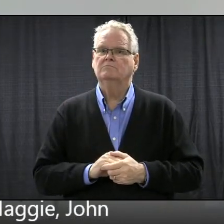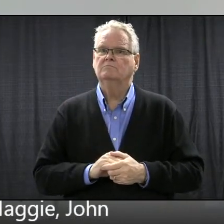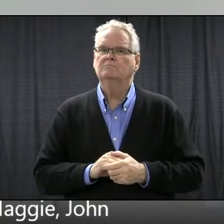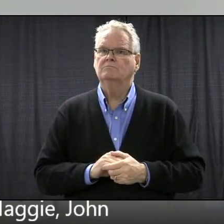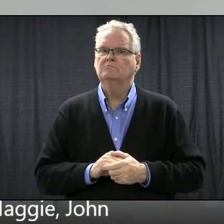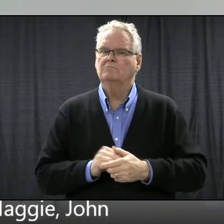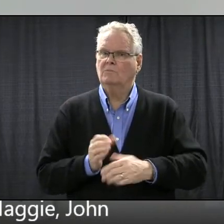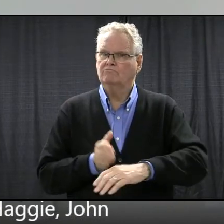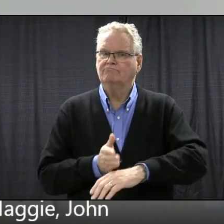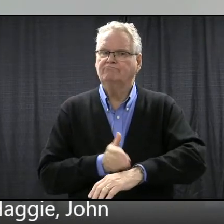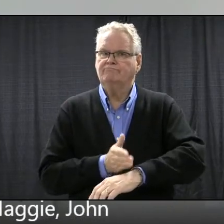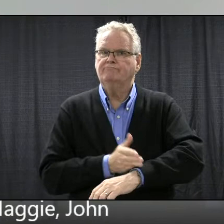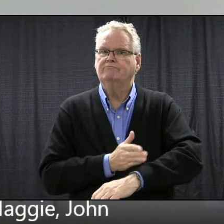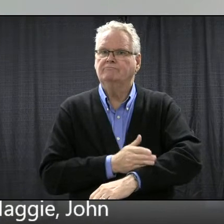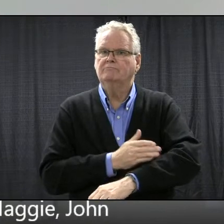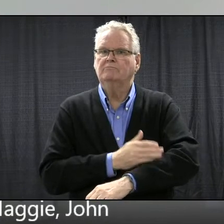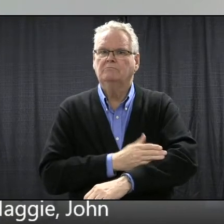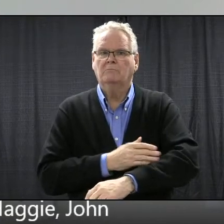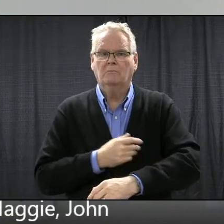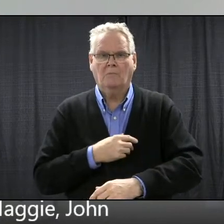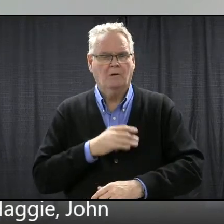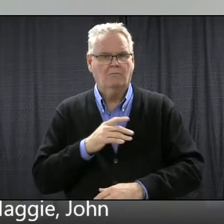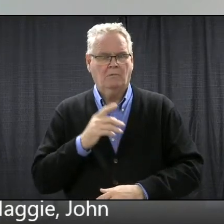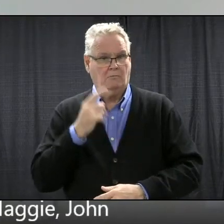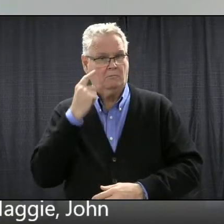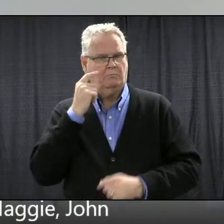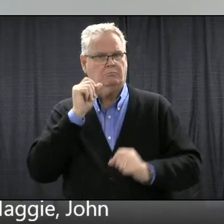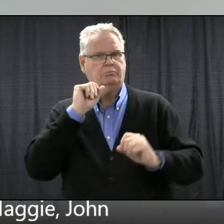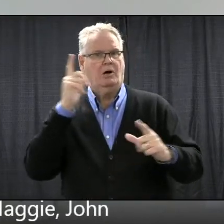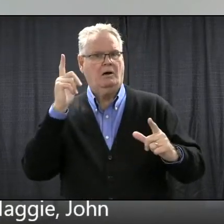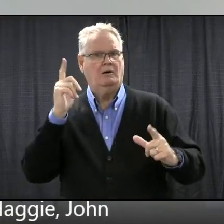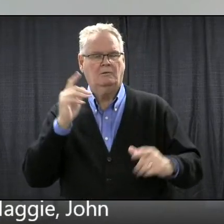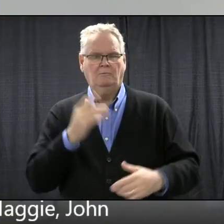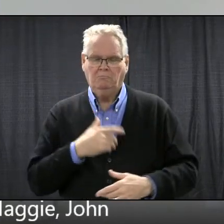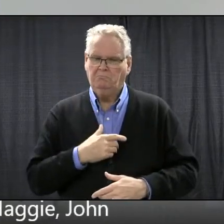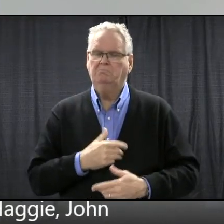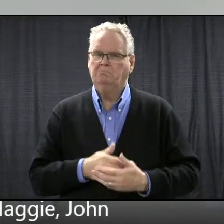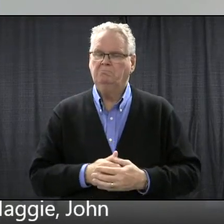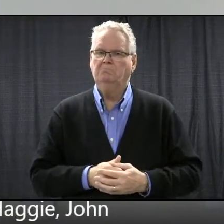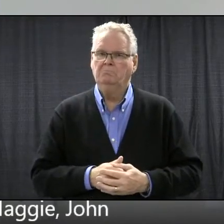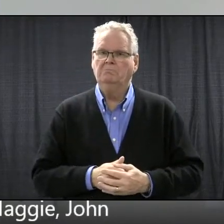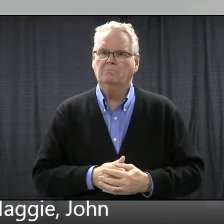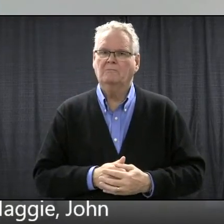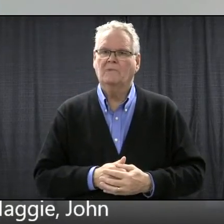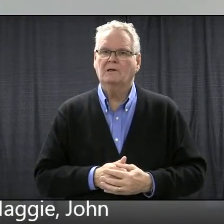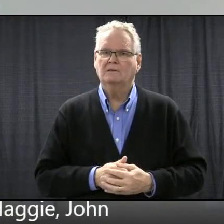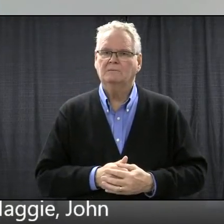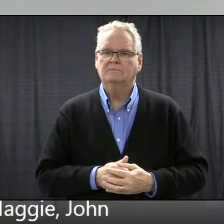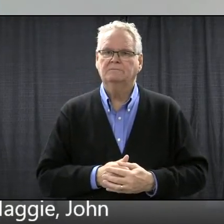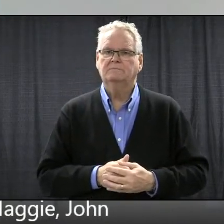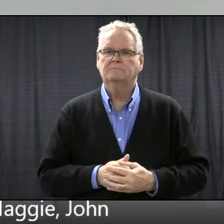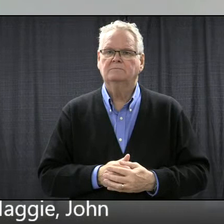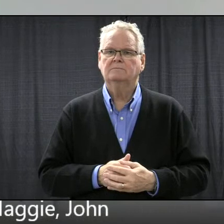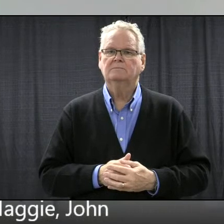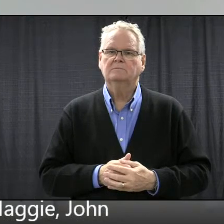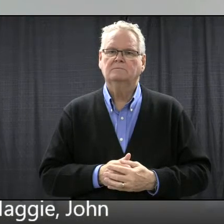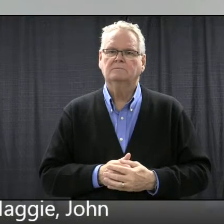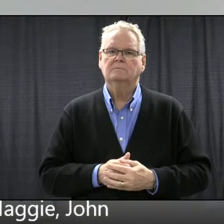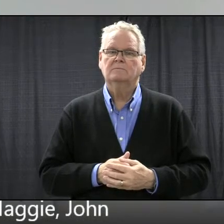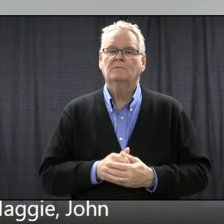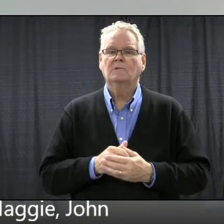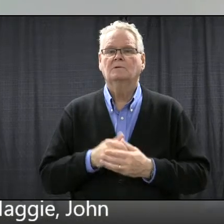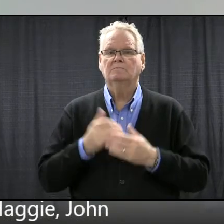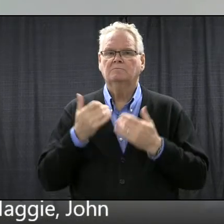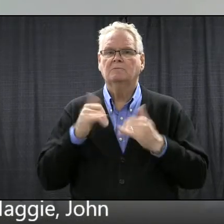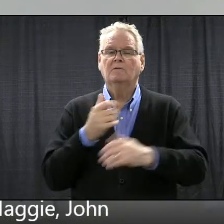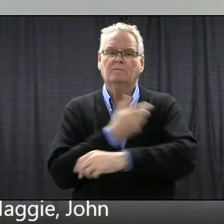than we had hoped. We've been slowed down by some vaccine delivery issues, which, despite assurances, have restrained